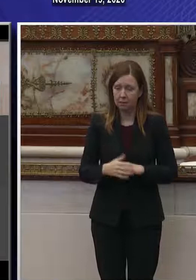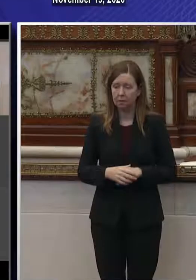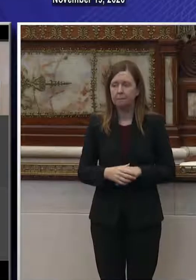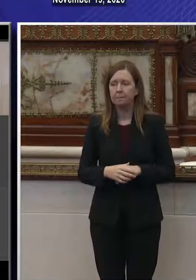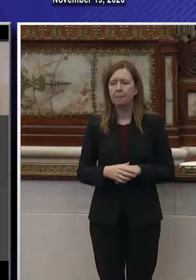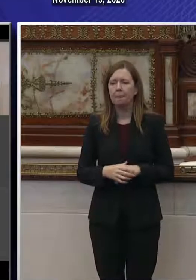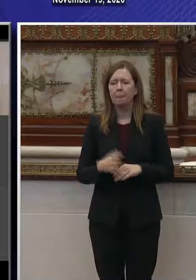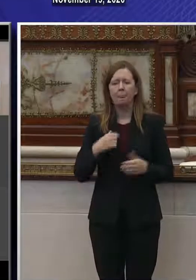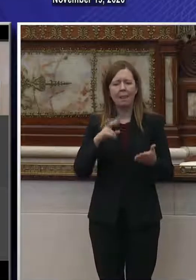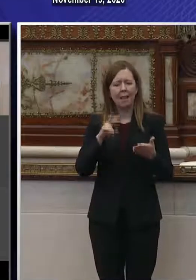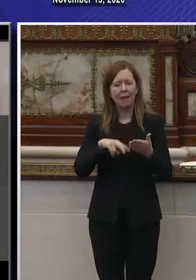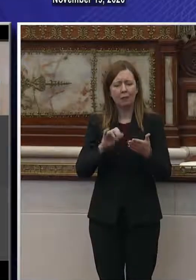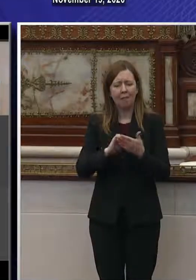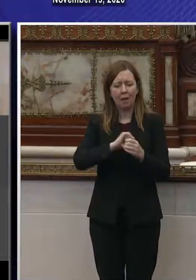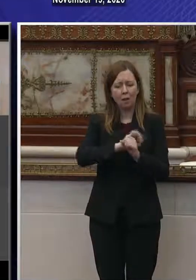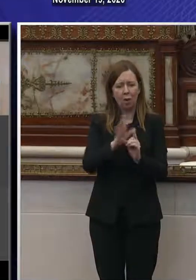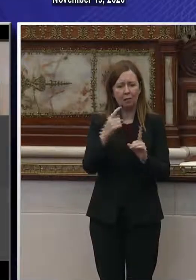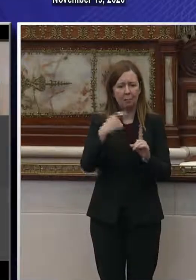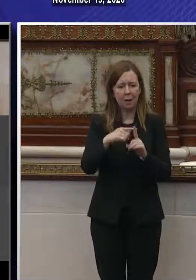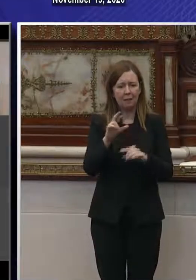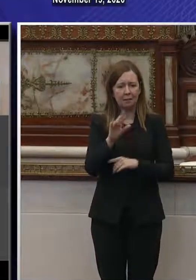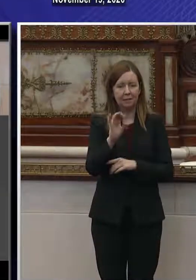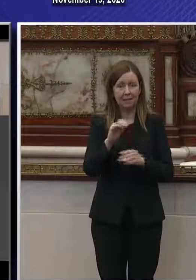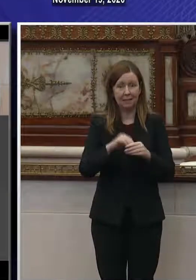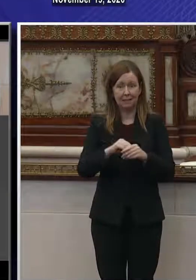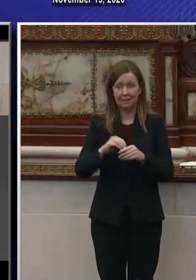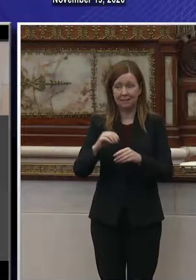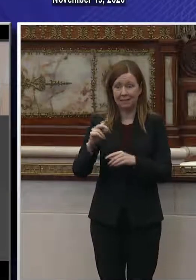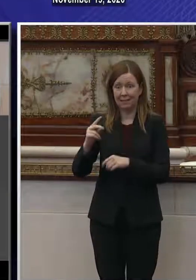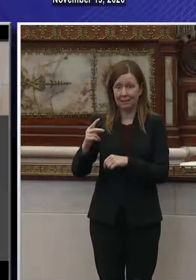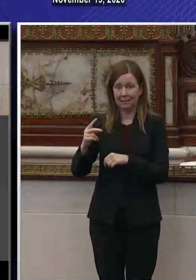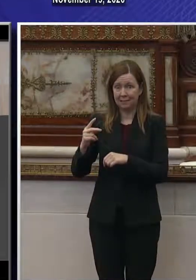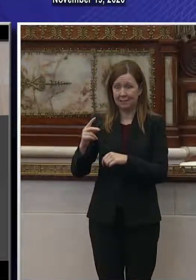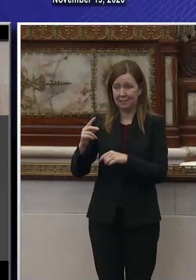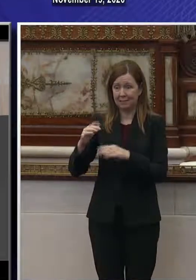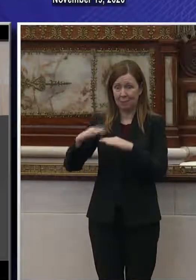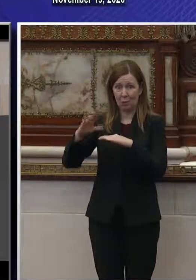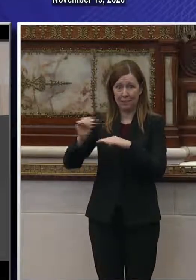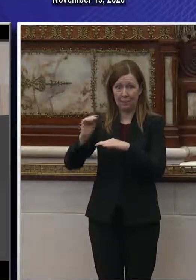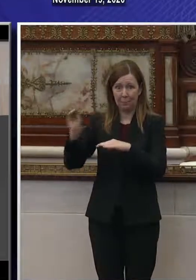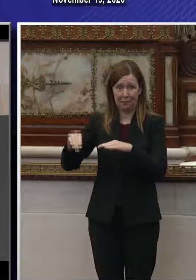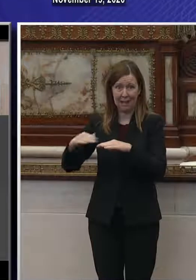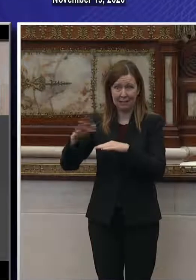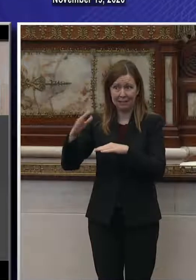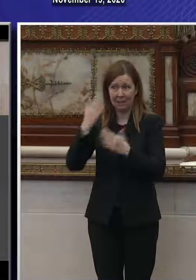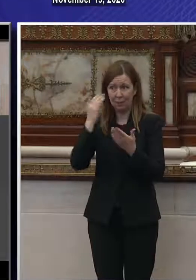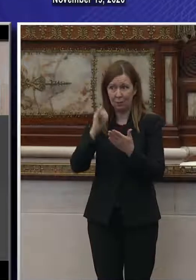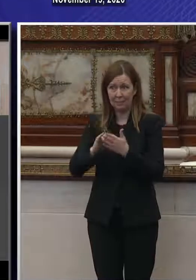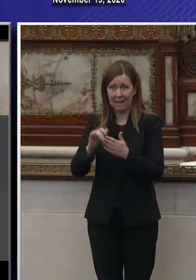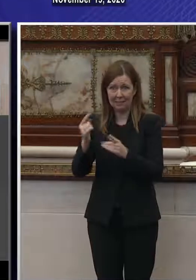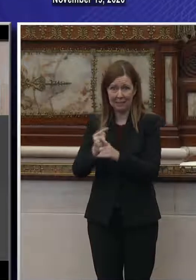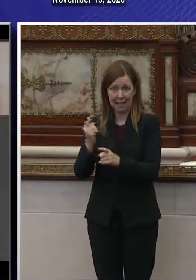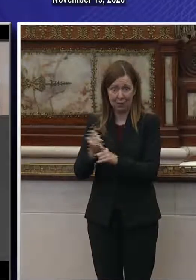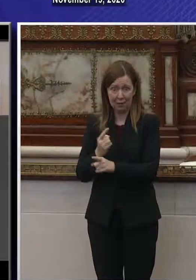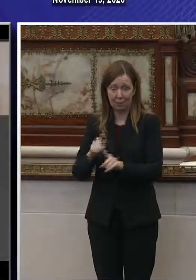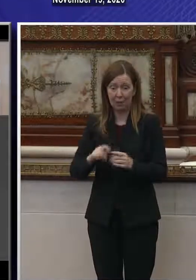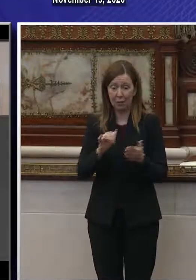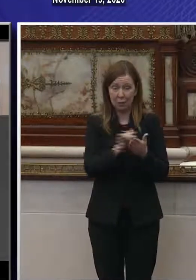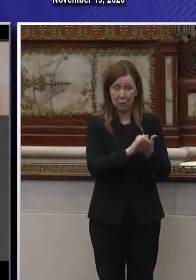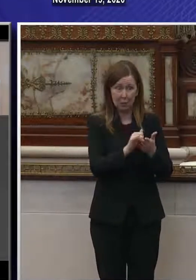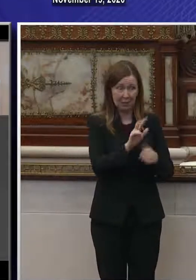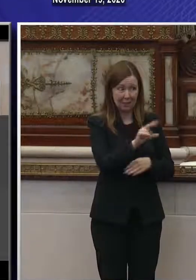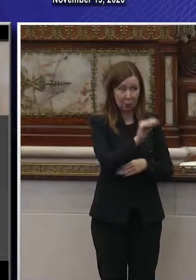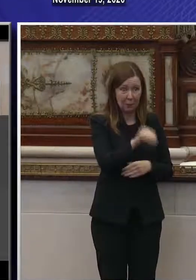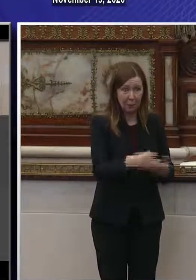read somewhere that the COVID positivity rate was in the double digits in our city. I'm not entirely sure if that's accurate, but New York City is